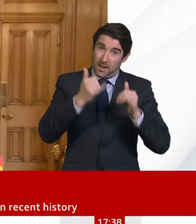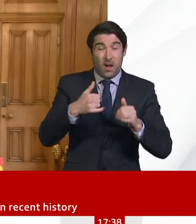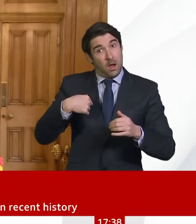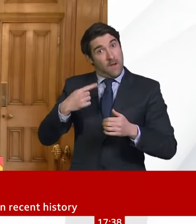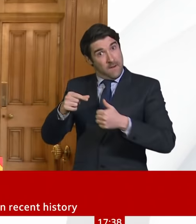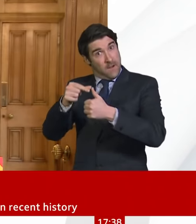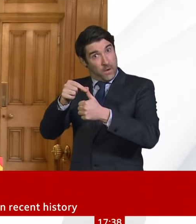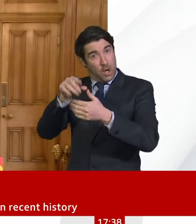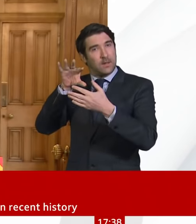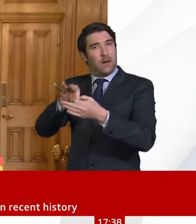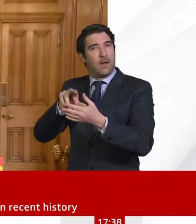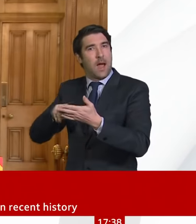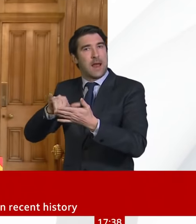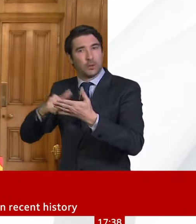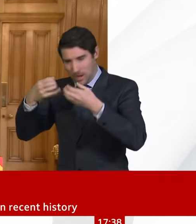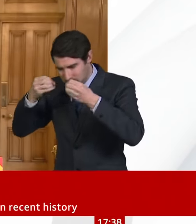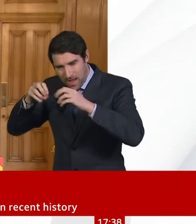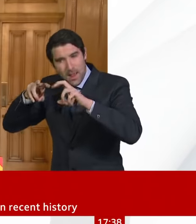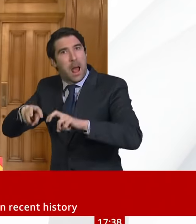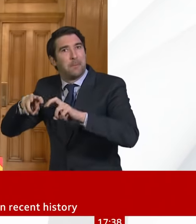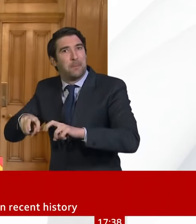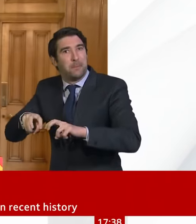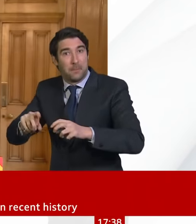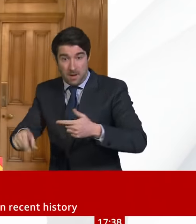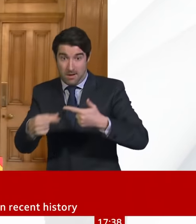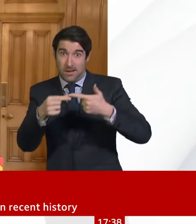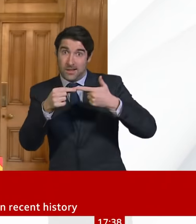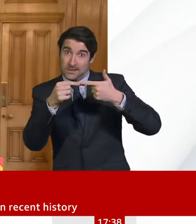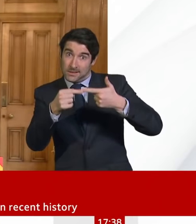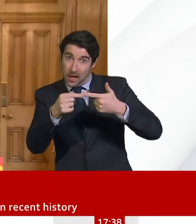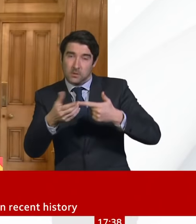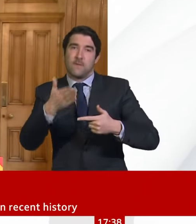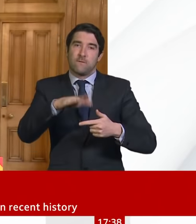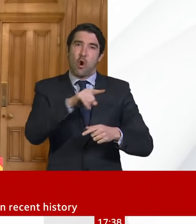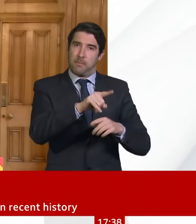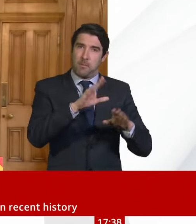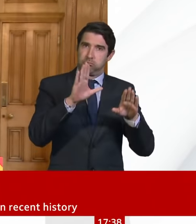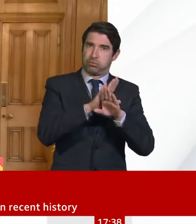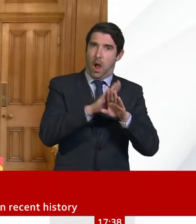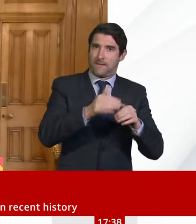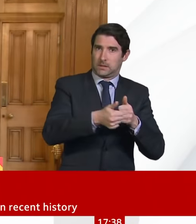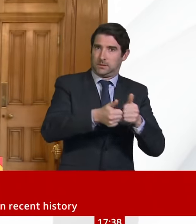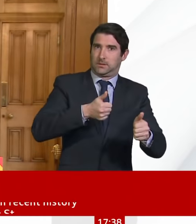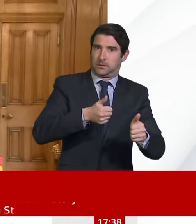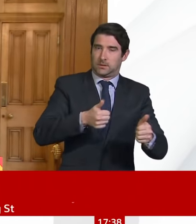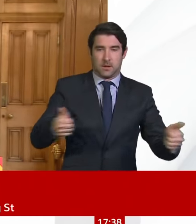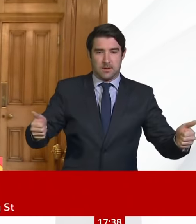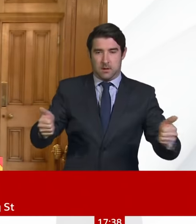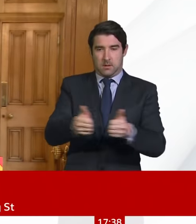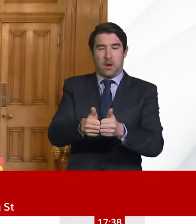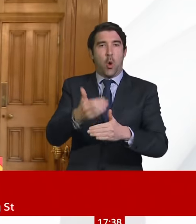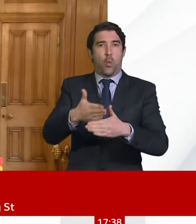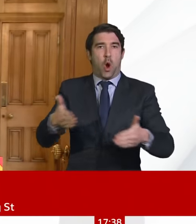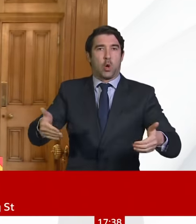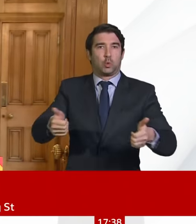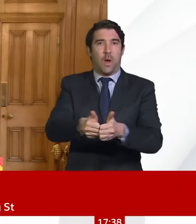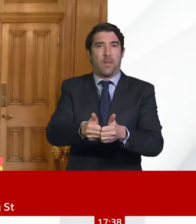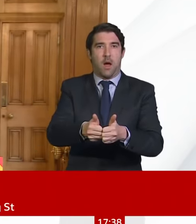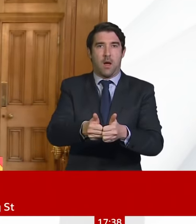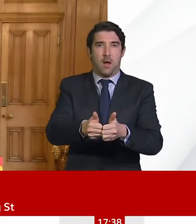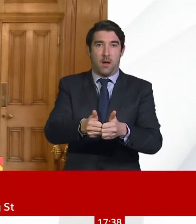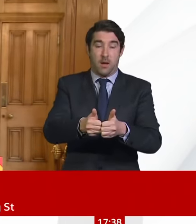partners. Again, this is swab testing to tell if people have the virus. The biggest part of Pillar 2 is